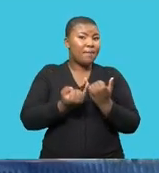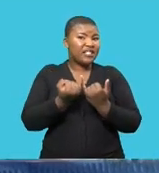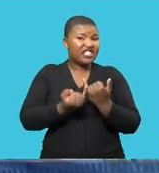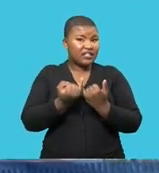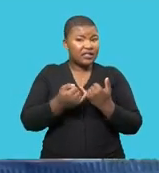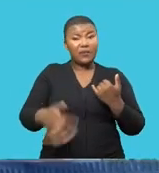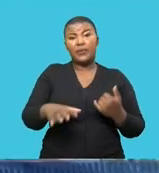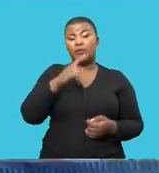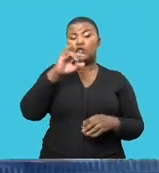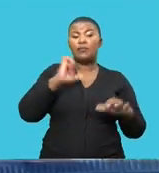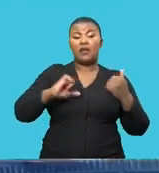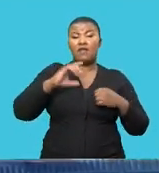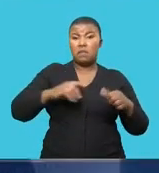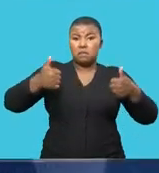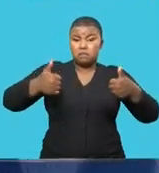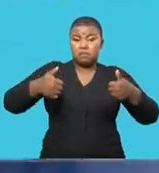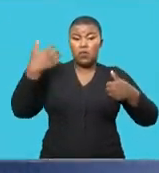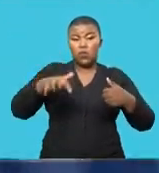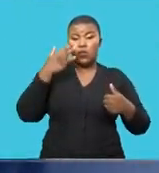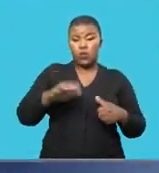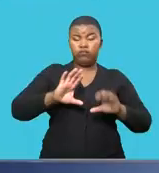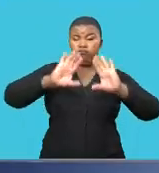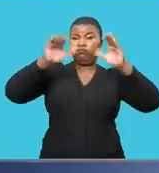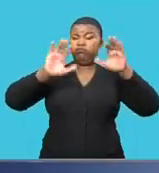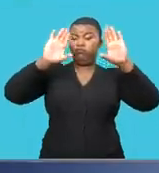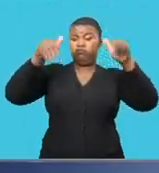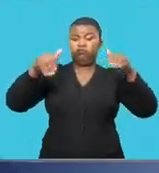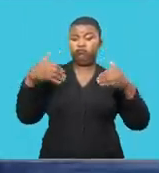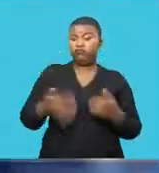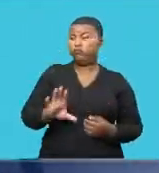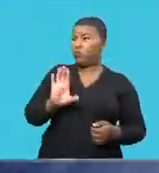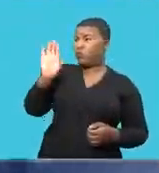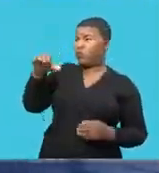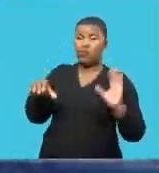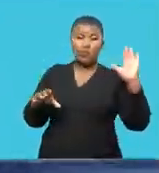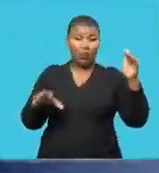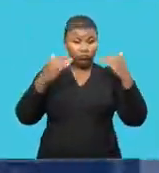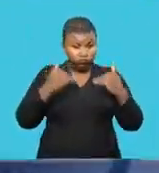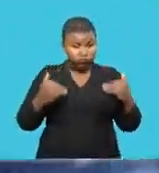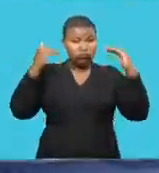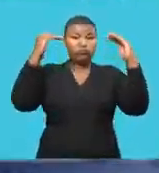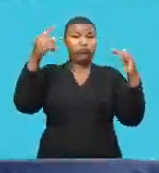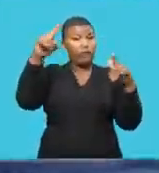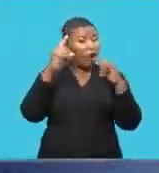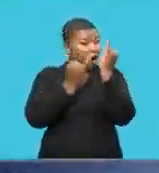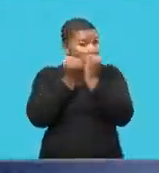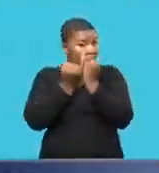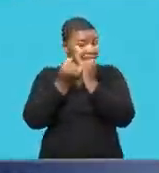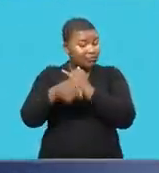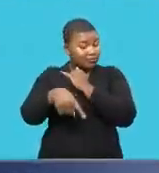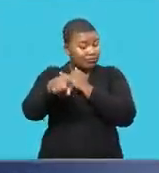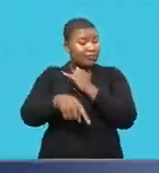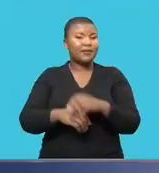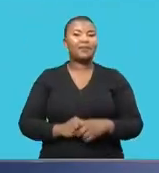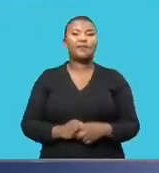with a dominant performance. Their mastery of the game makes a lasting impact and raises the standards of the competition in the coming